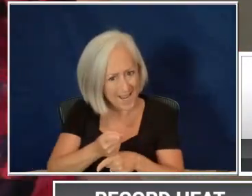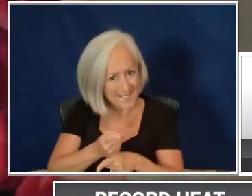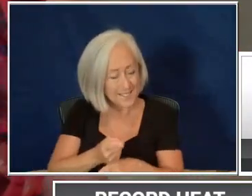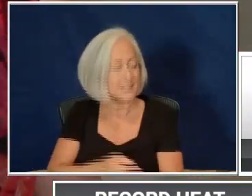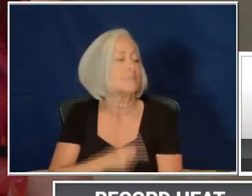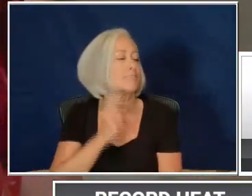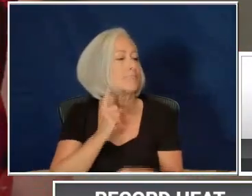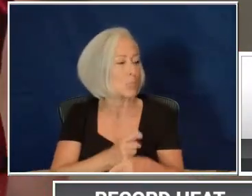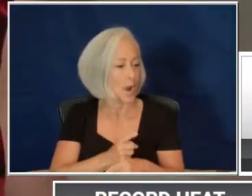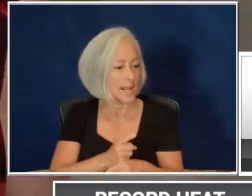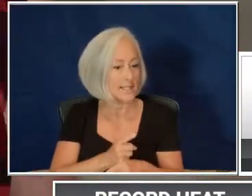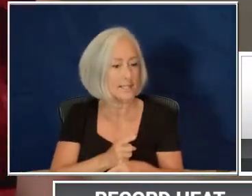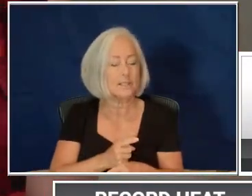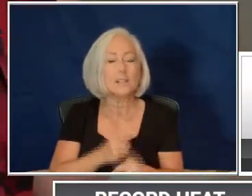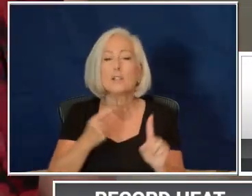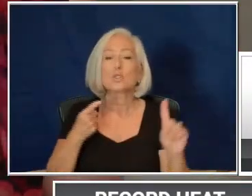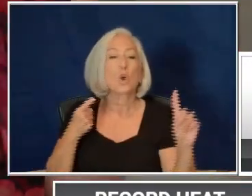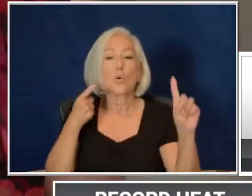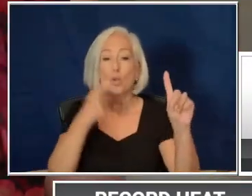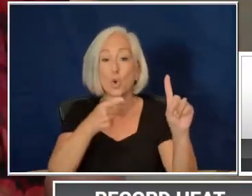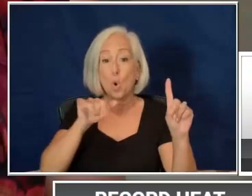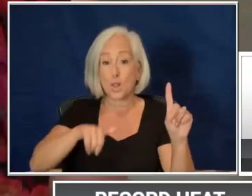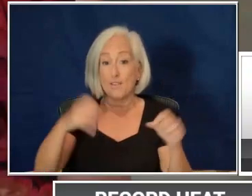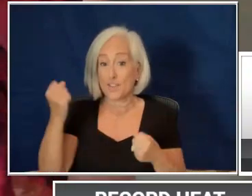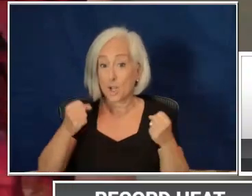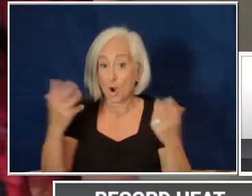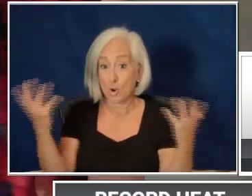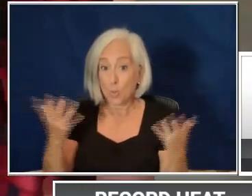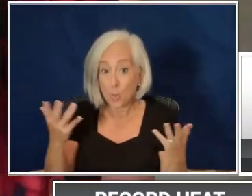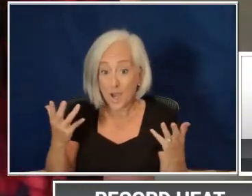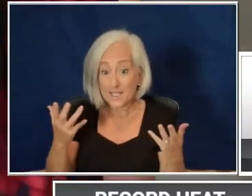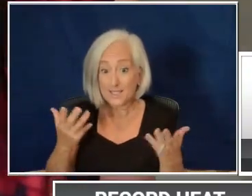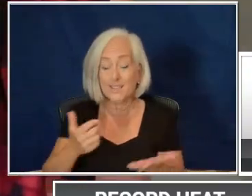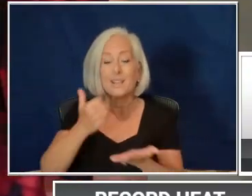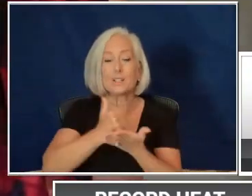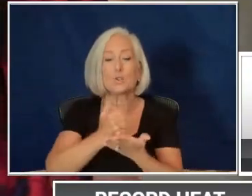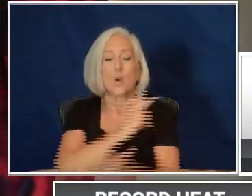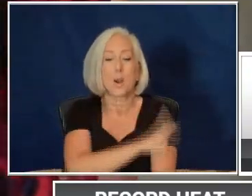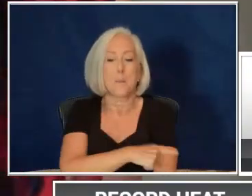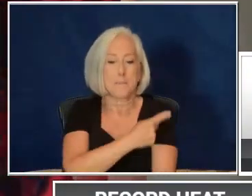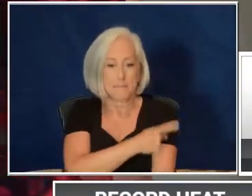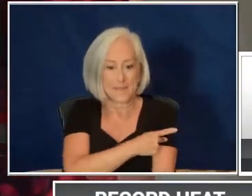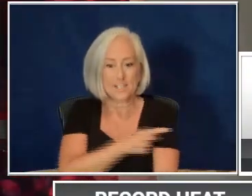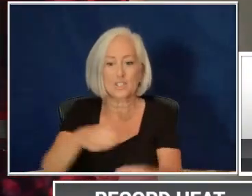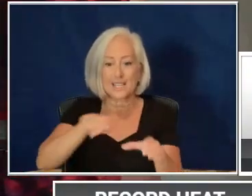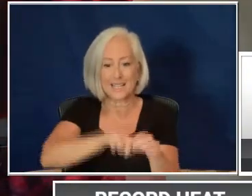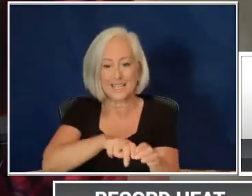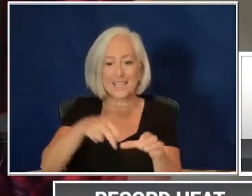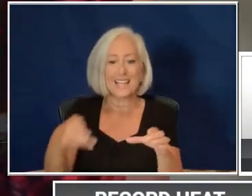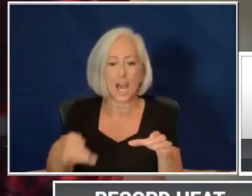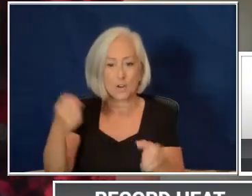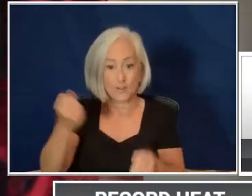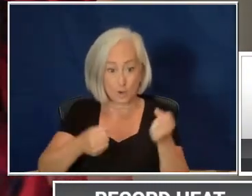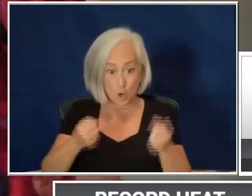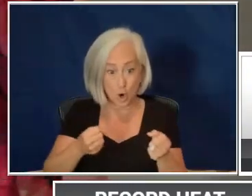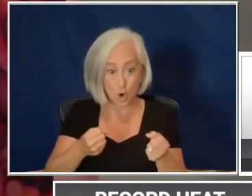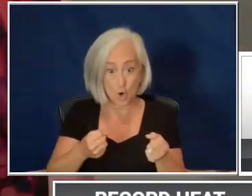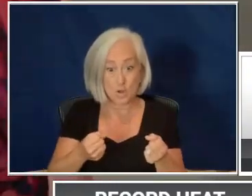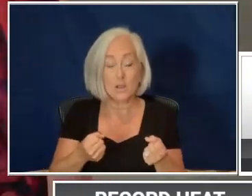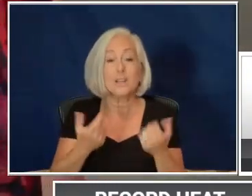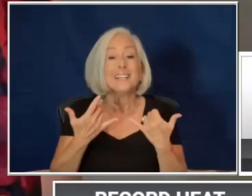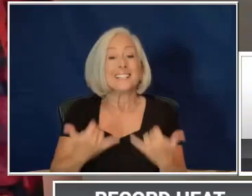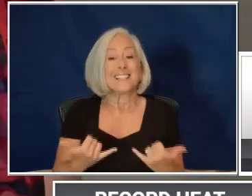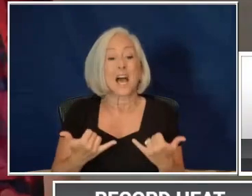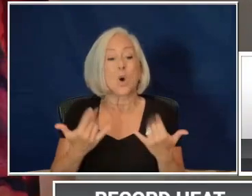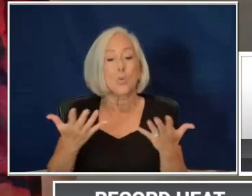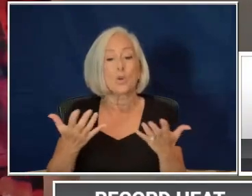get into the vehicle themselves. We also are intending to get a car seat for the back. We have patients of all different ages,